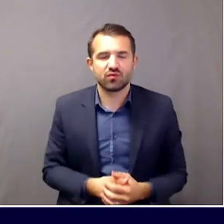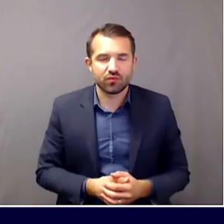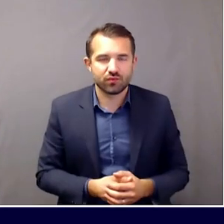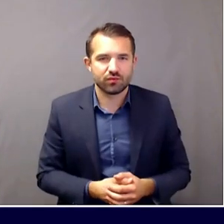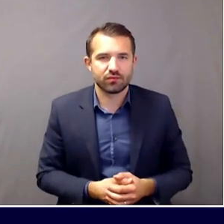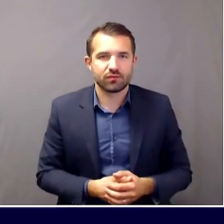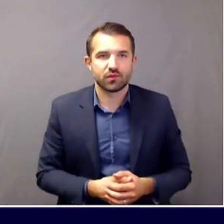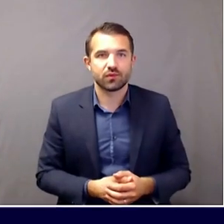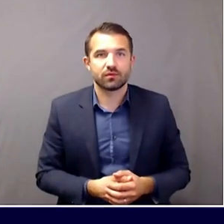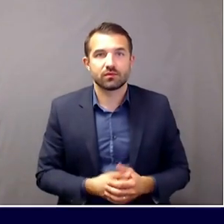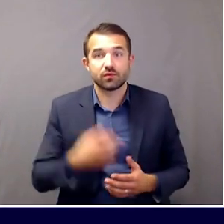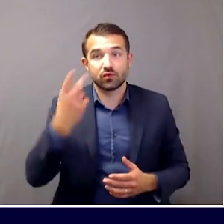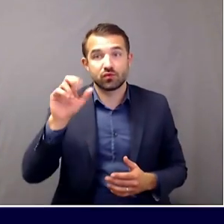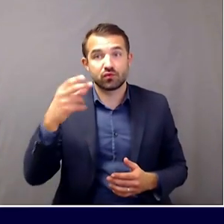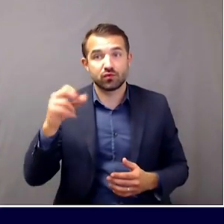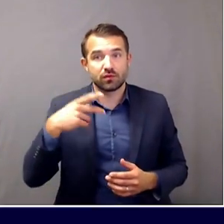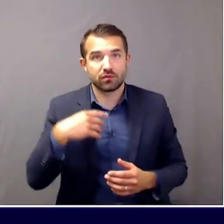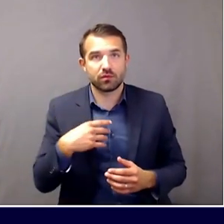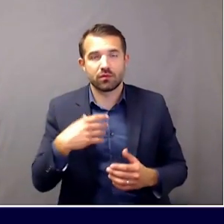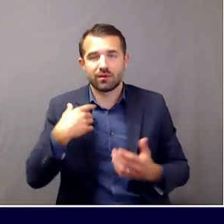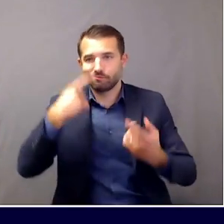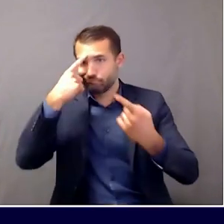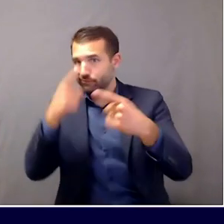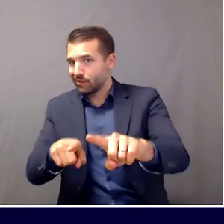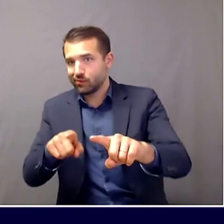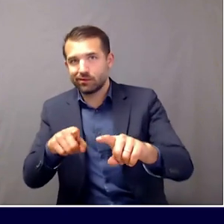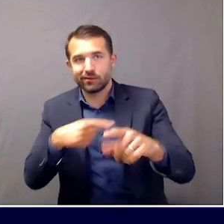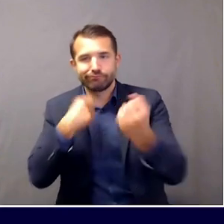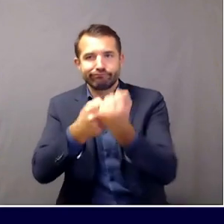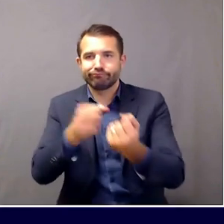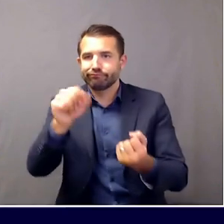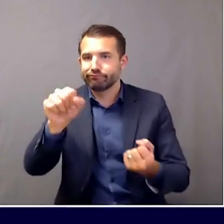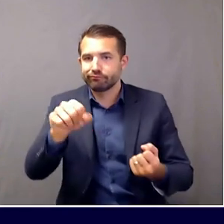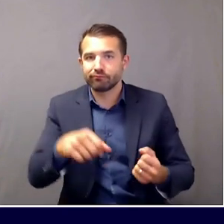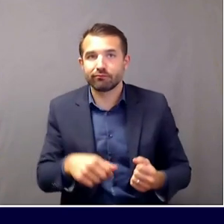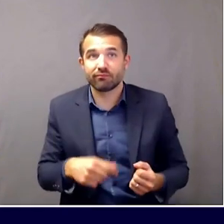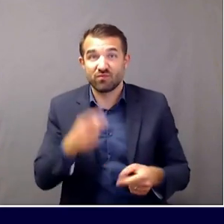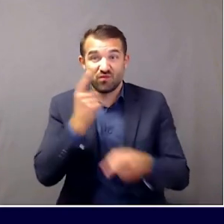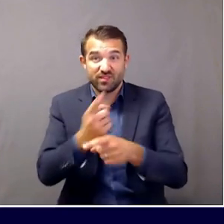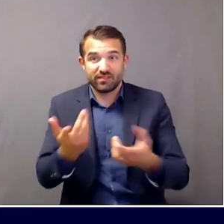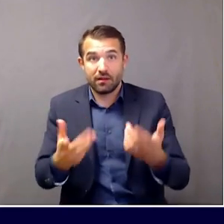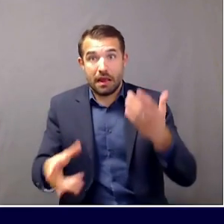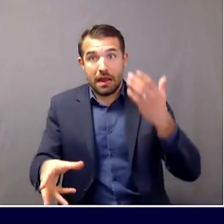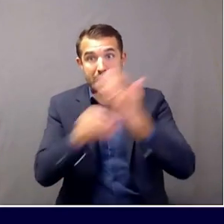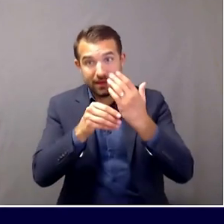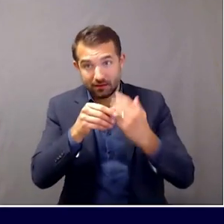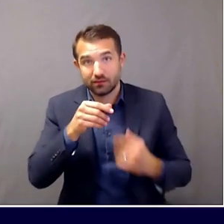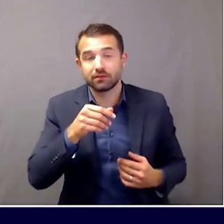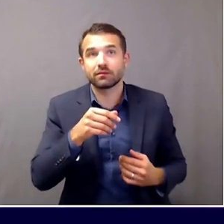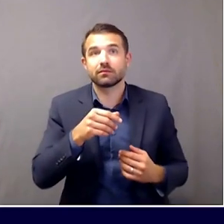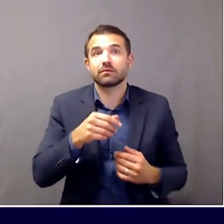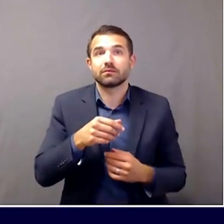Rebecca, I completely concur with what Commissioner Lambrou laid out. I'll add to the note you raised in your second